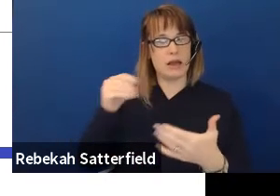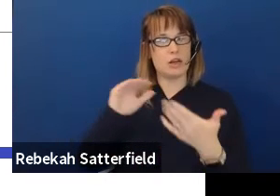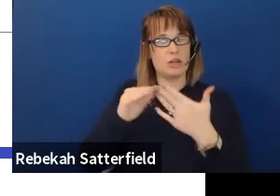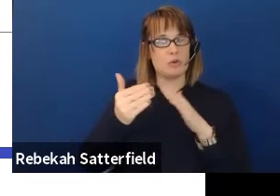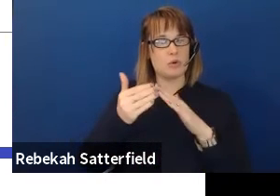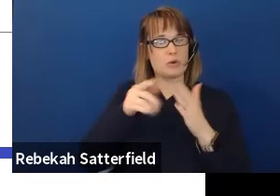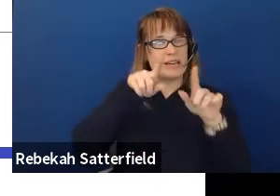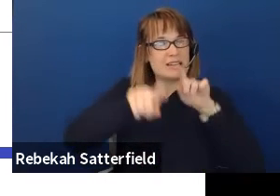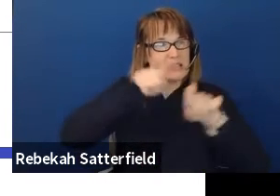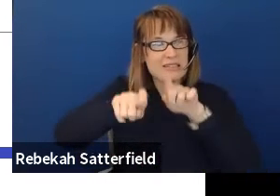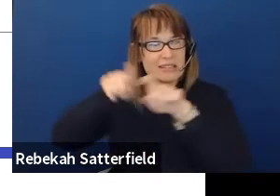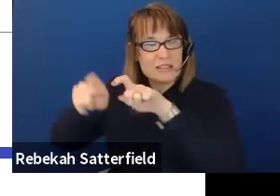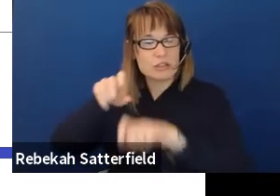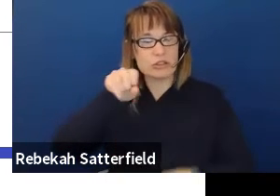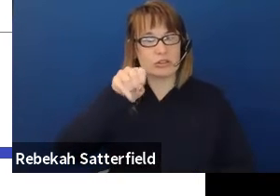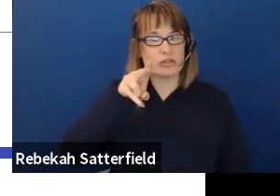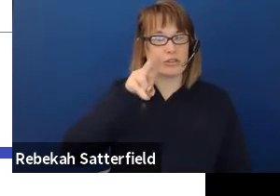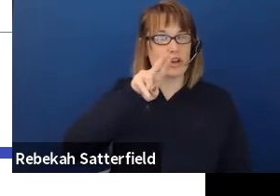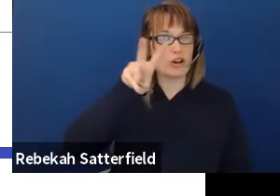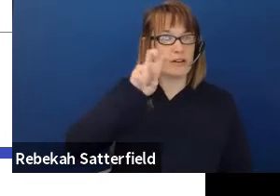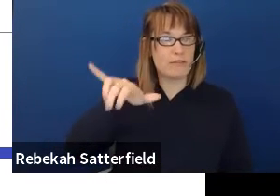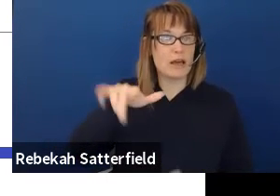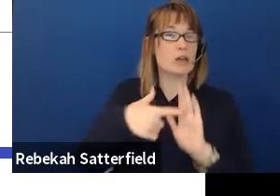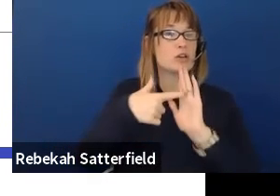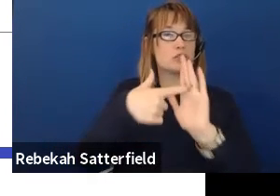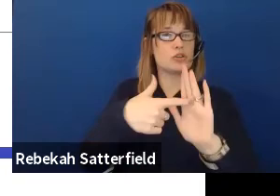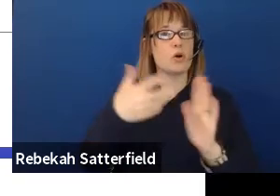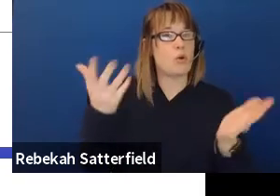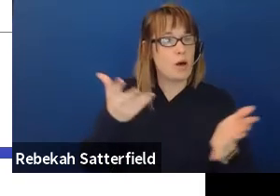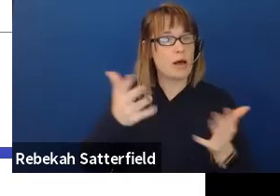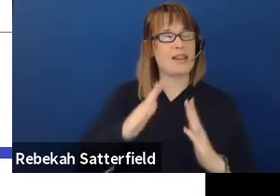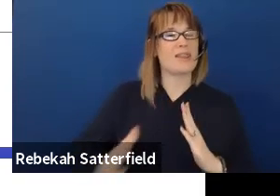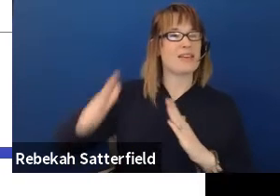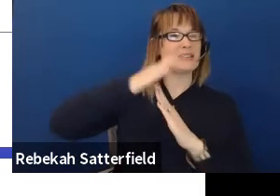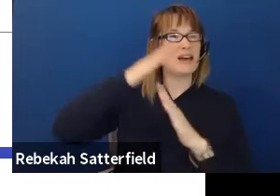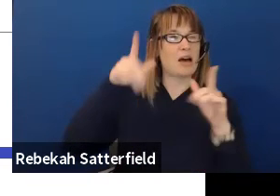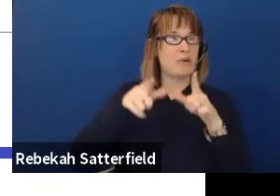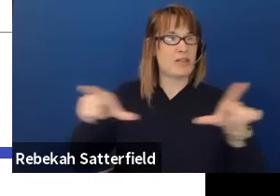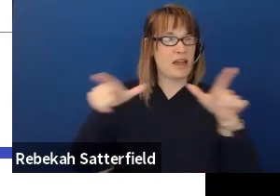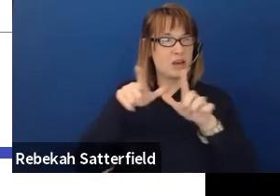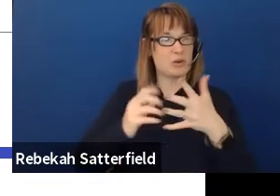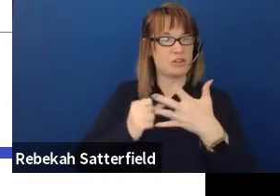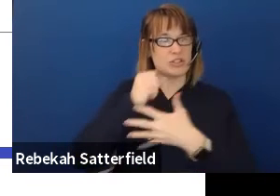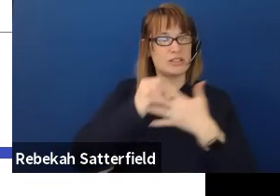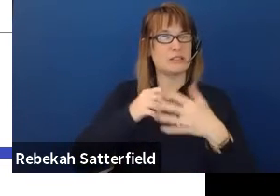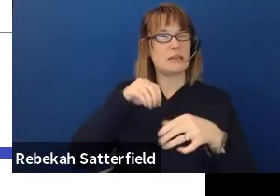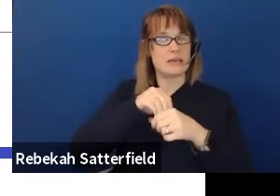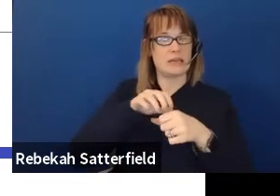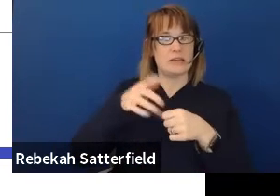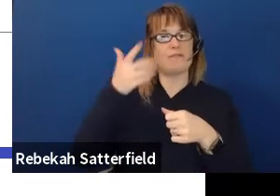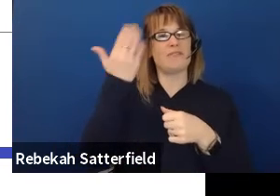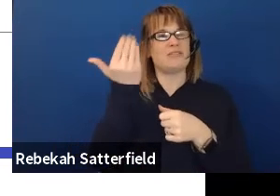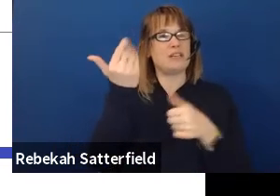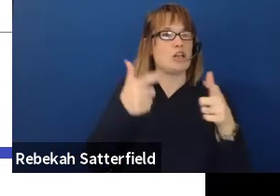survey results that show the top languages in the 15